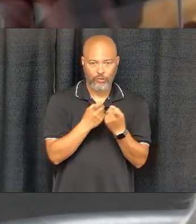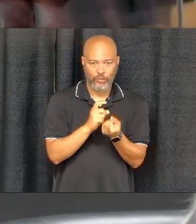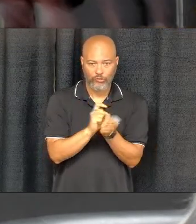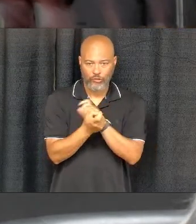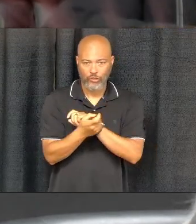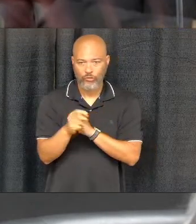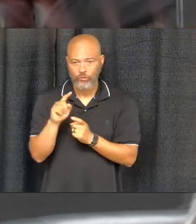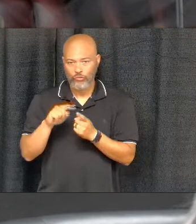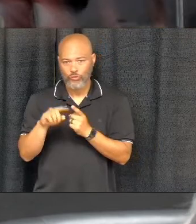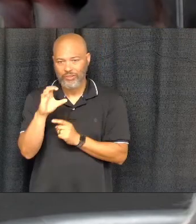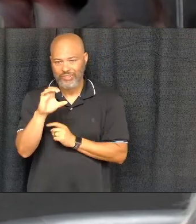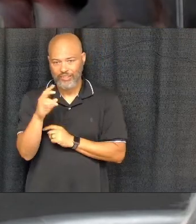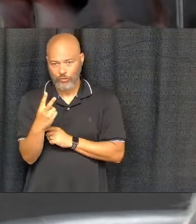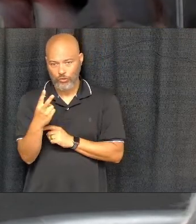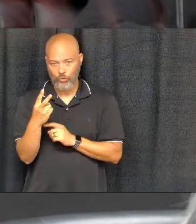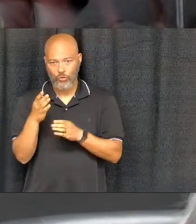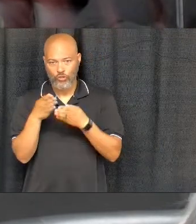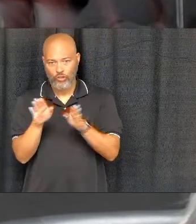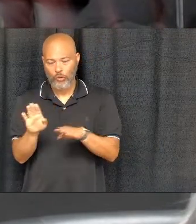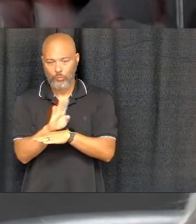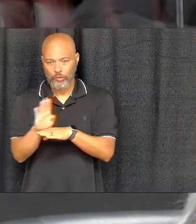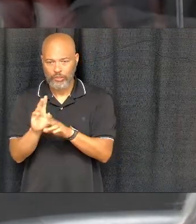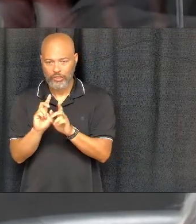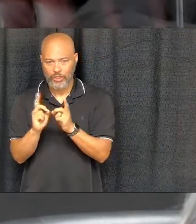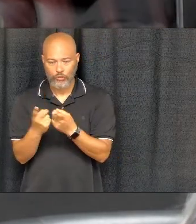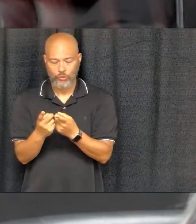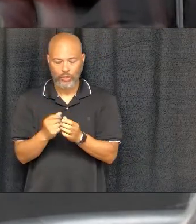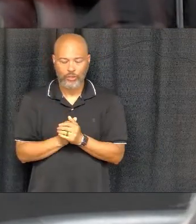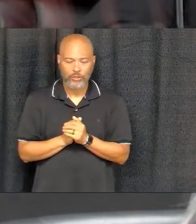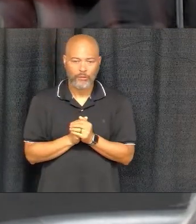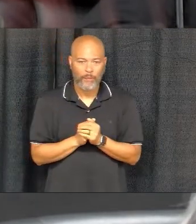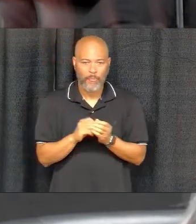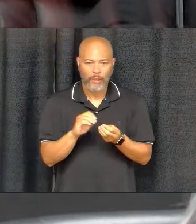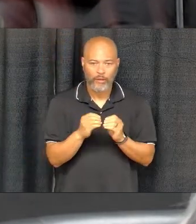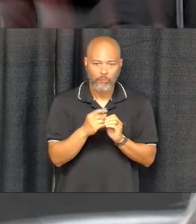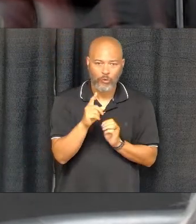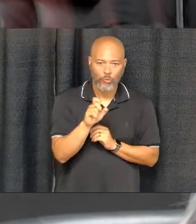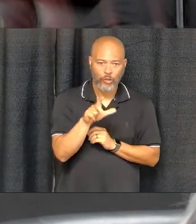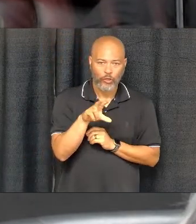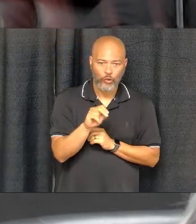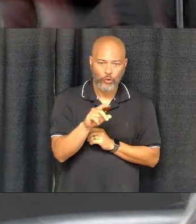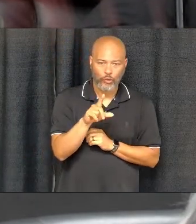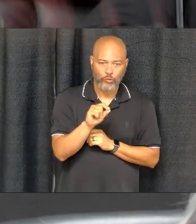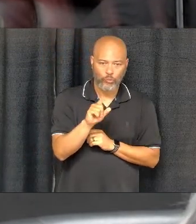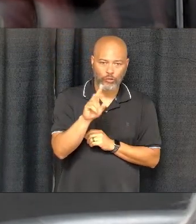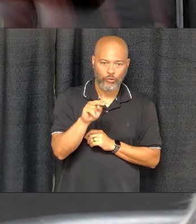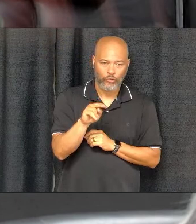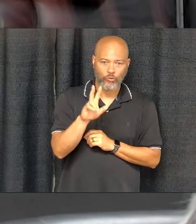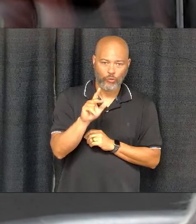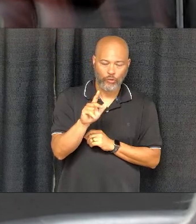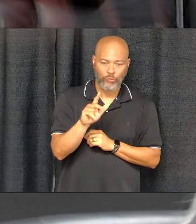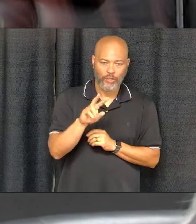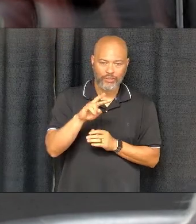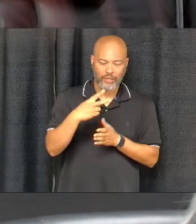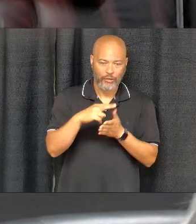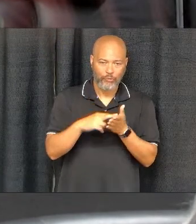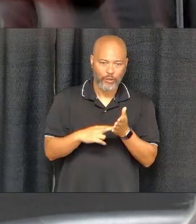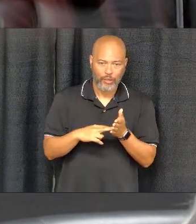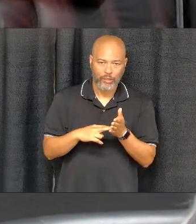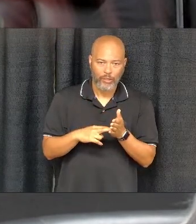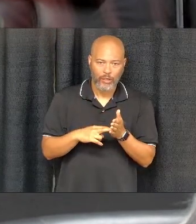District to C2 General Commercial District. Ordinance 130, 2022-23, second